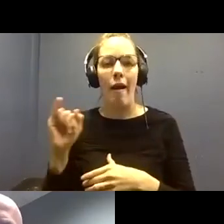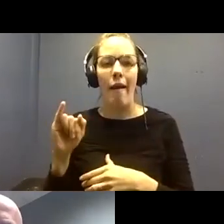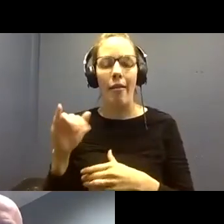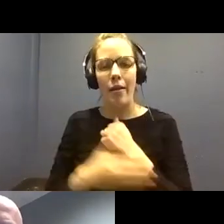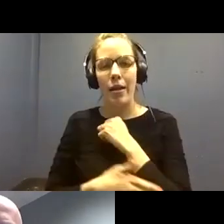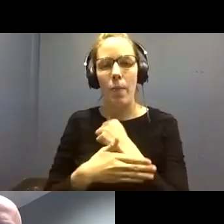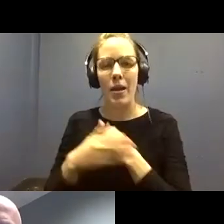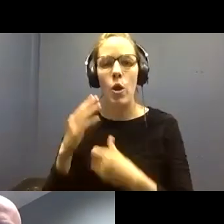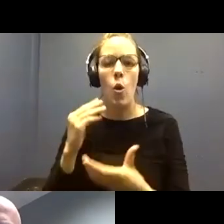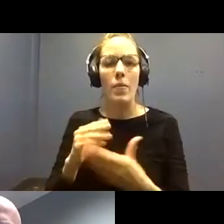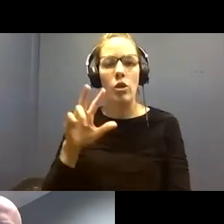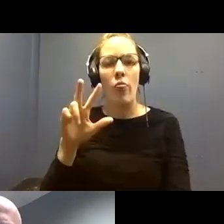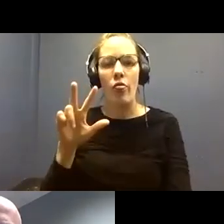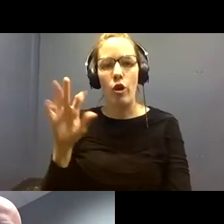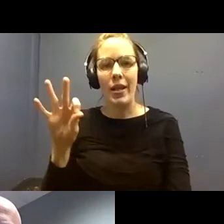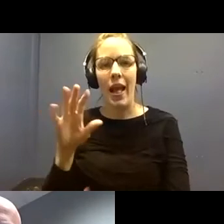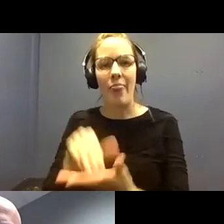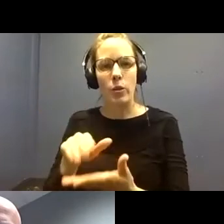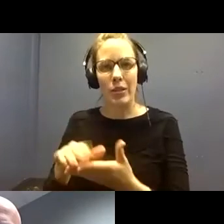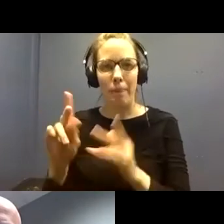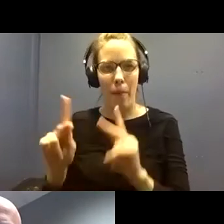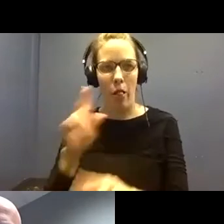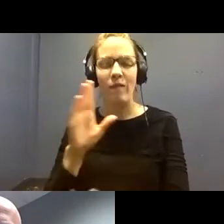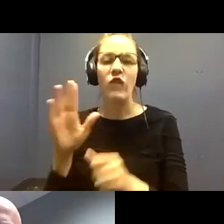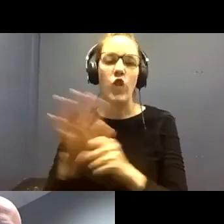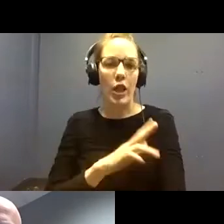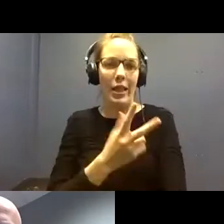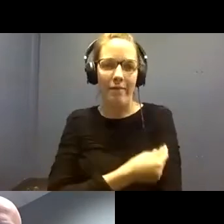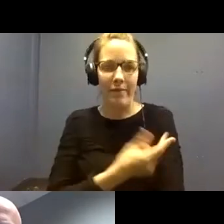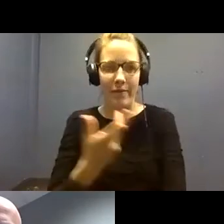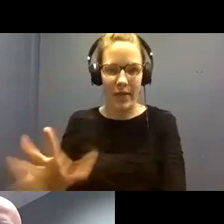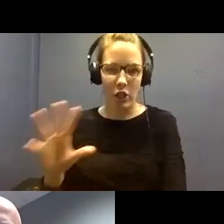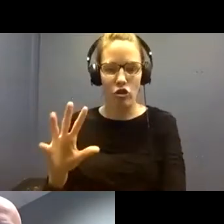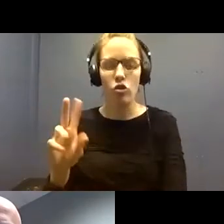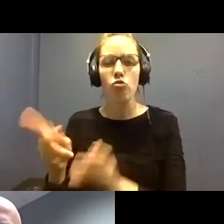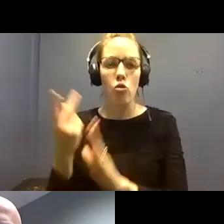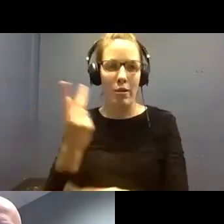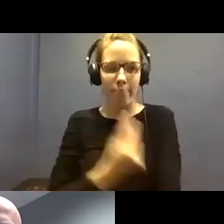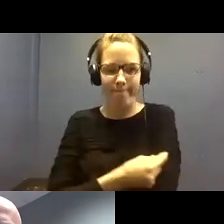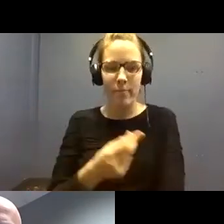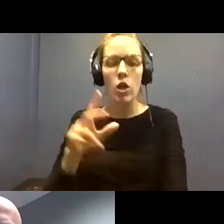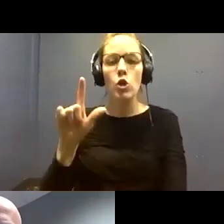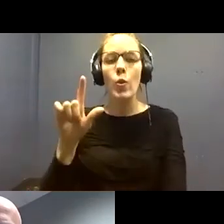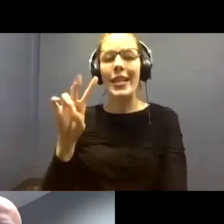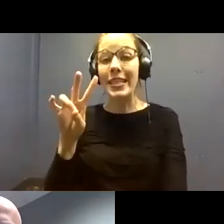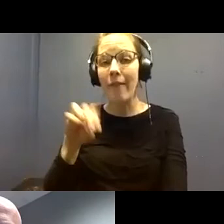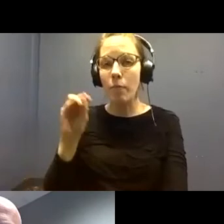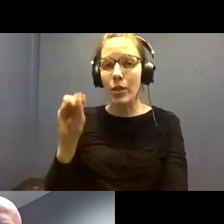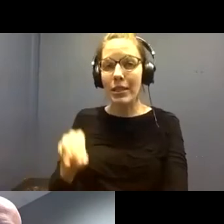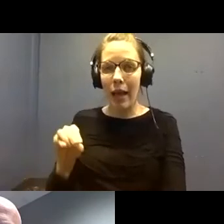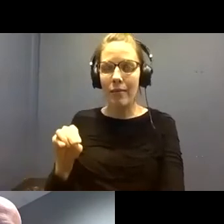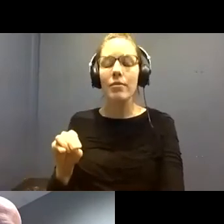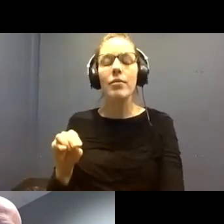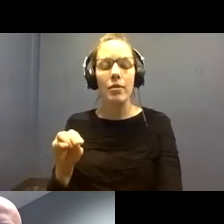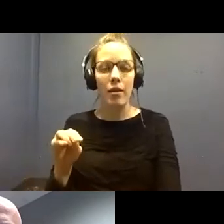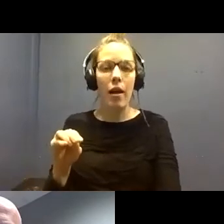almost 39,000 people are fully vaccinated. That's 27% of our residents. We are making a